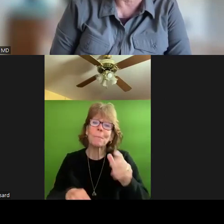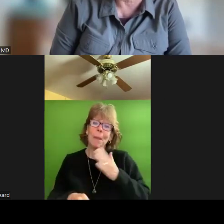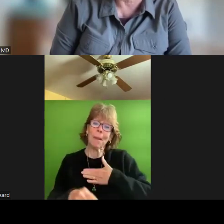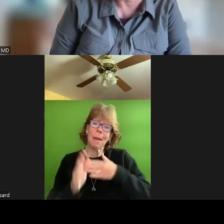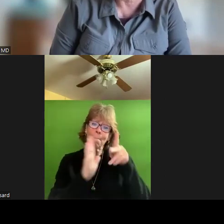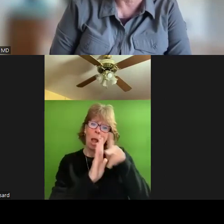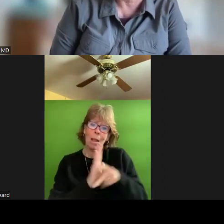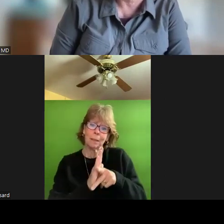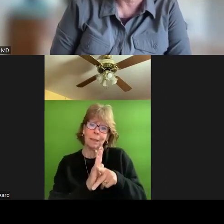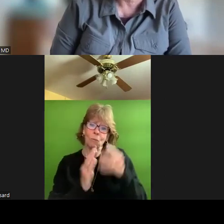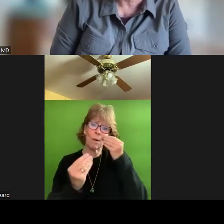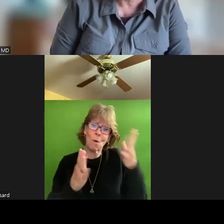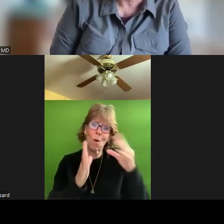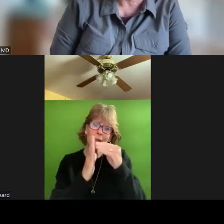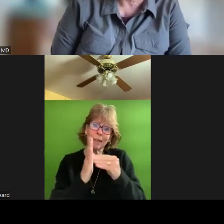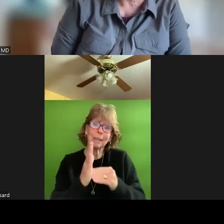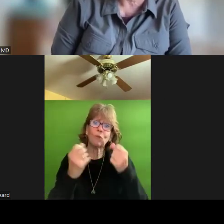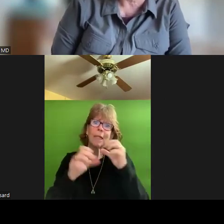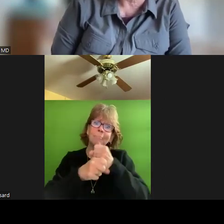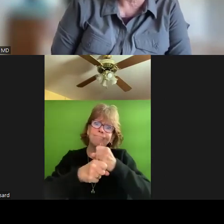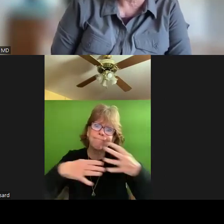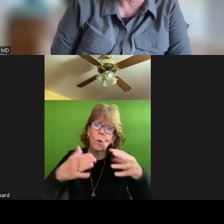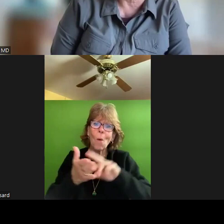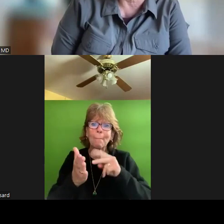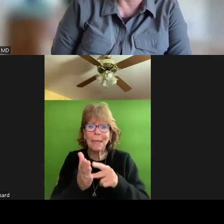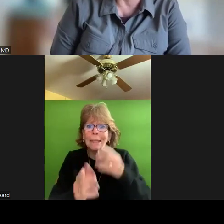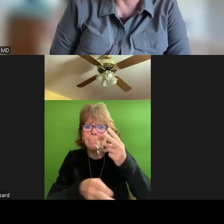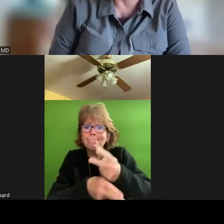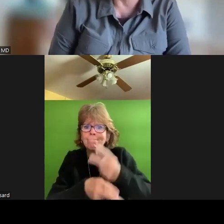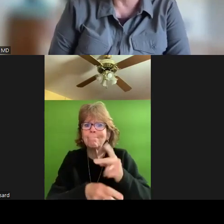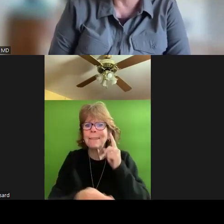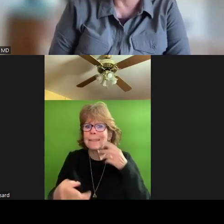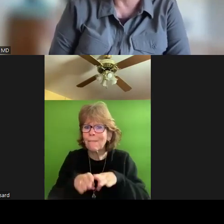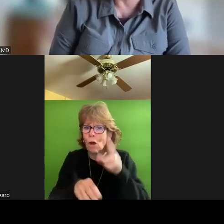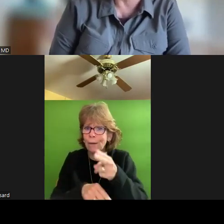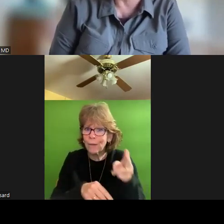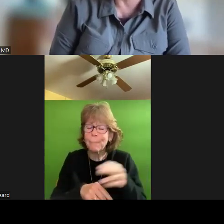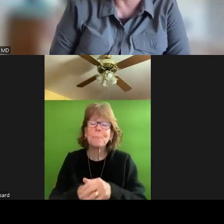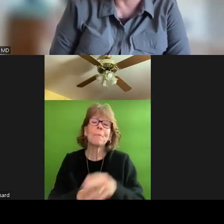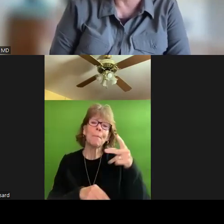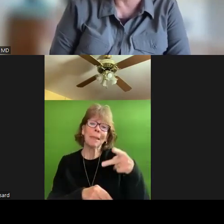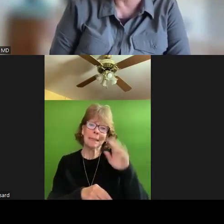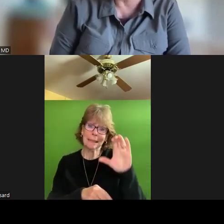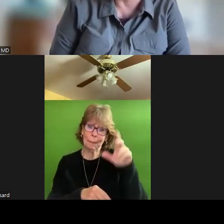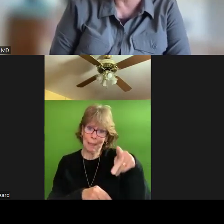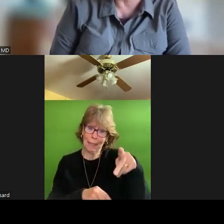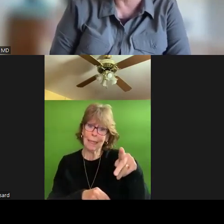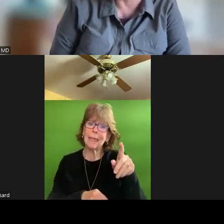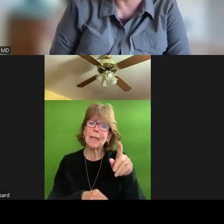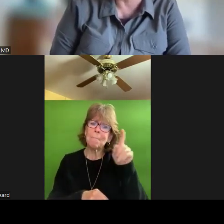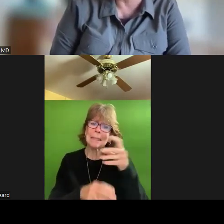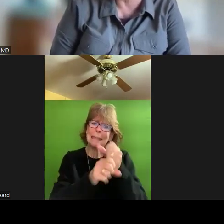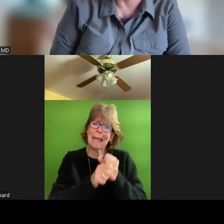what that means. The role of the PCP is to provide caregivers with appropriate information